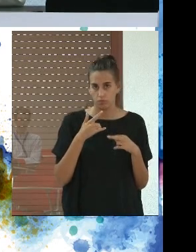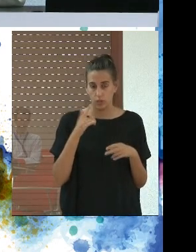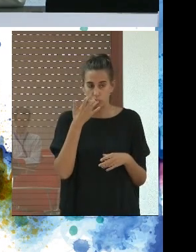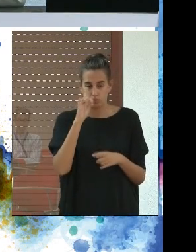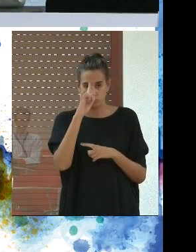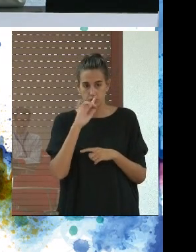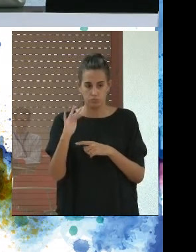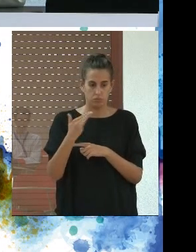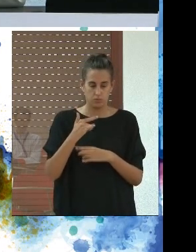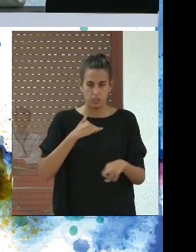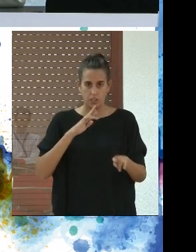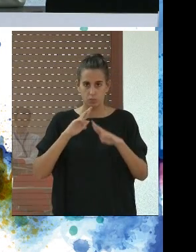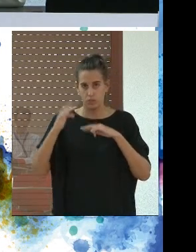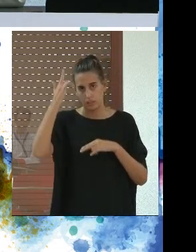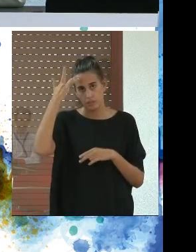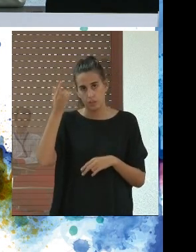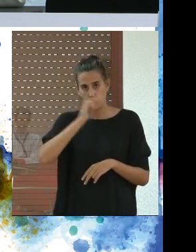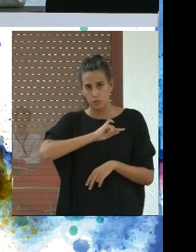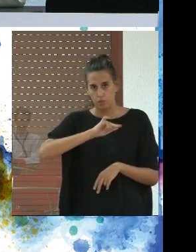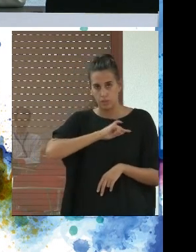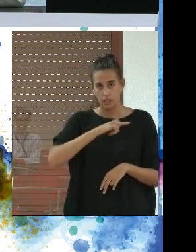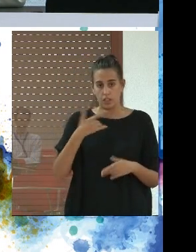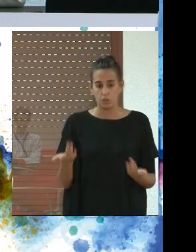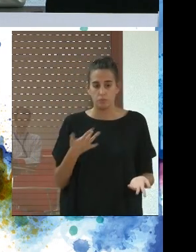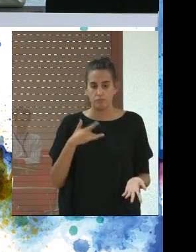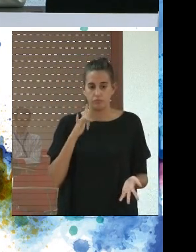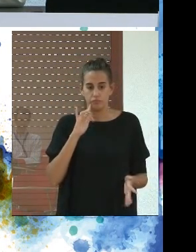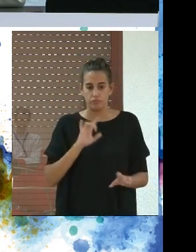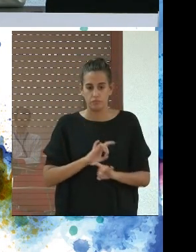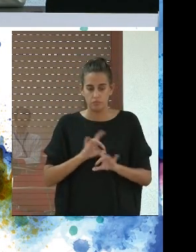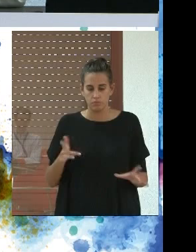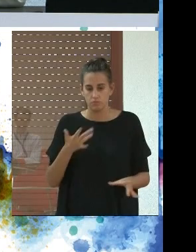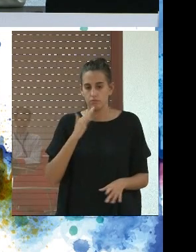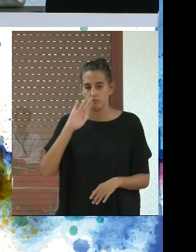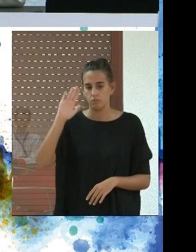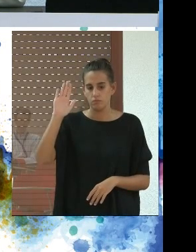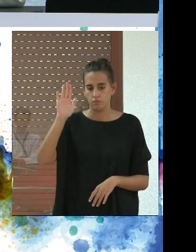brain responds with a fundamental frequency.